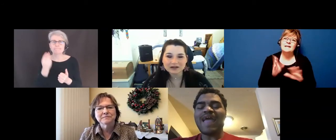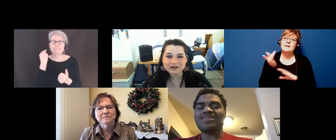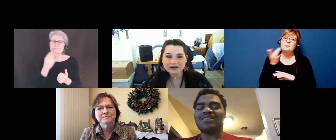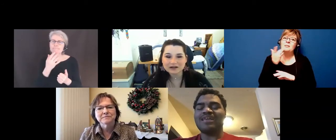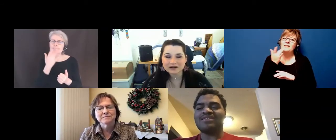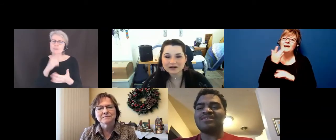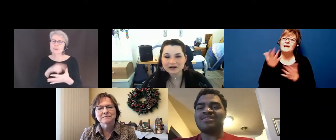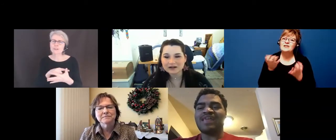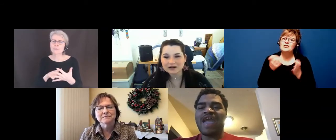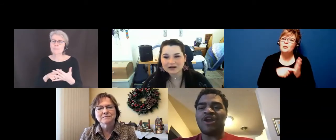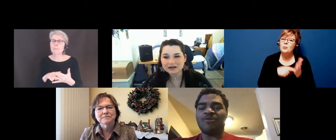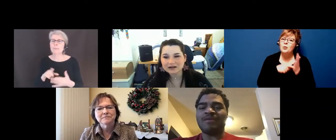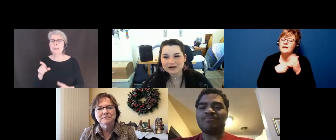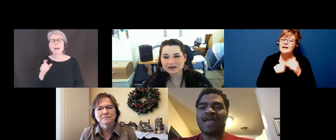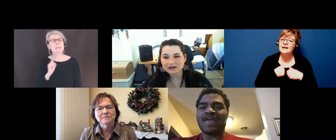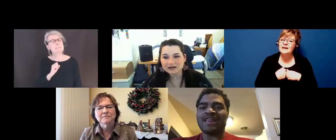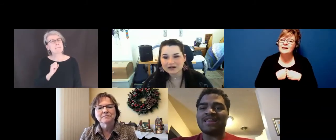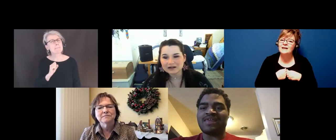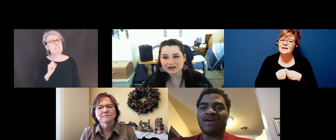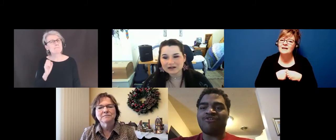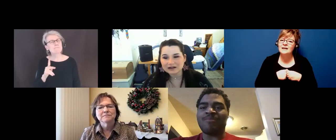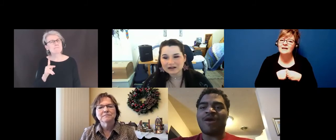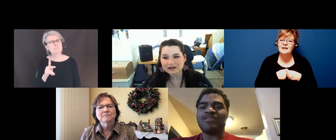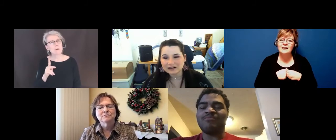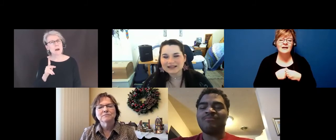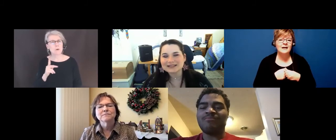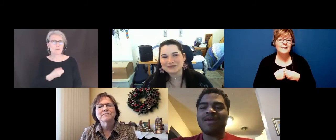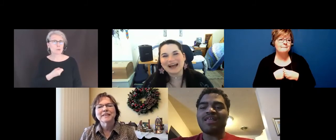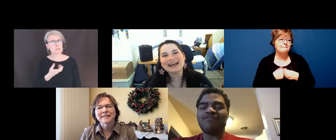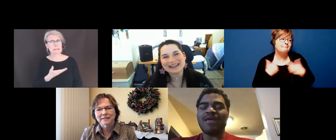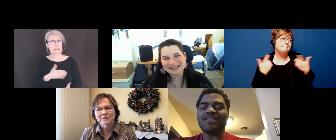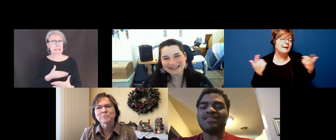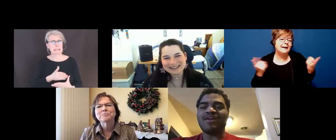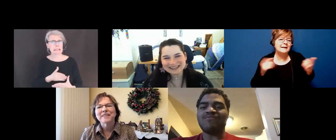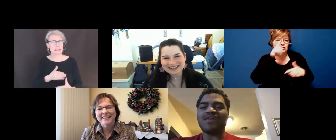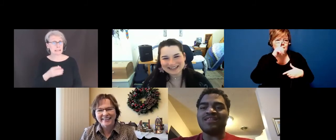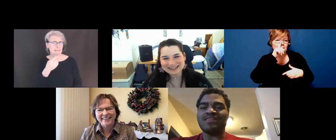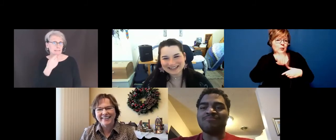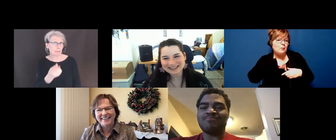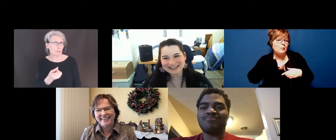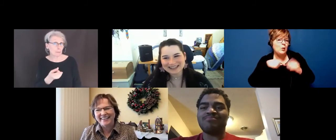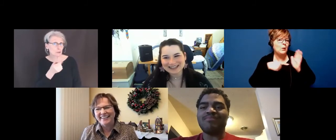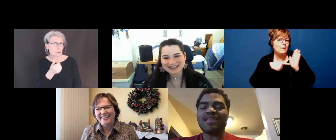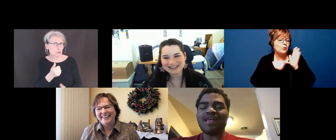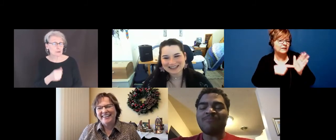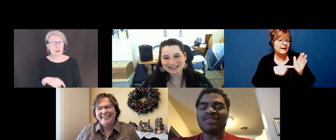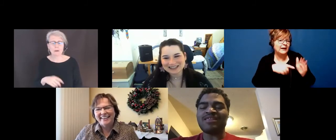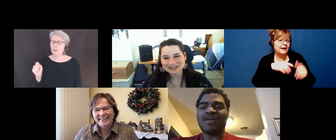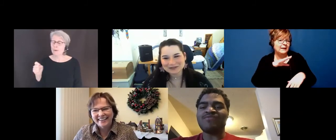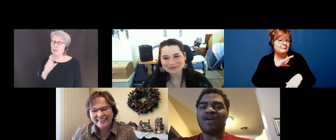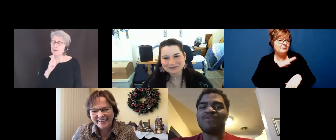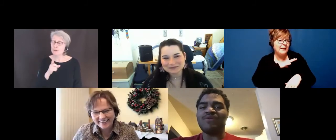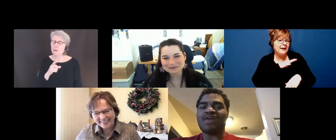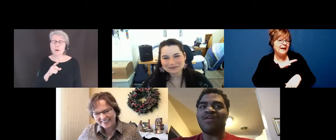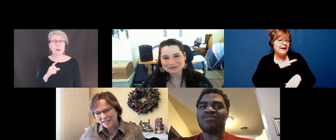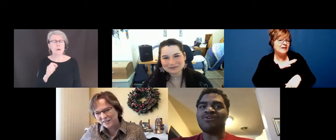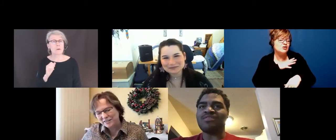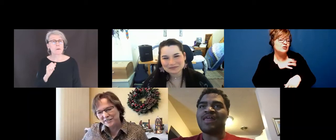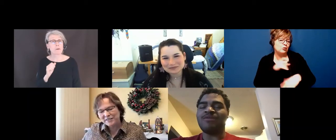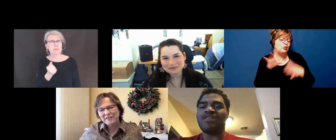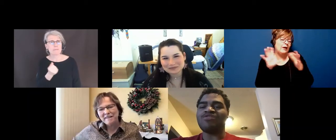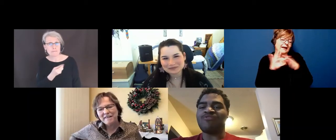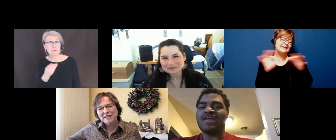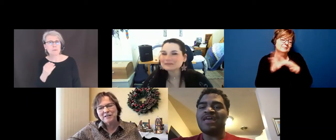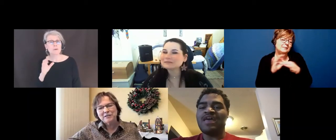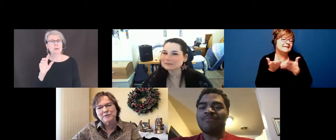Well, not actually share, but I can at least tell you about. That's As I've mentioned, I've done a few talent shows